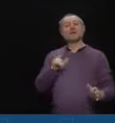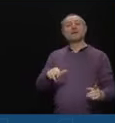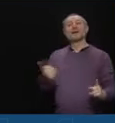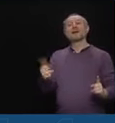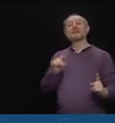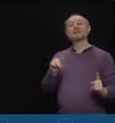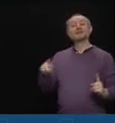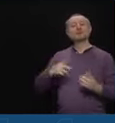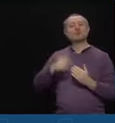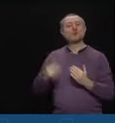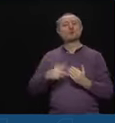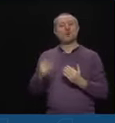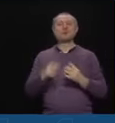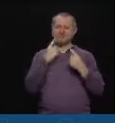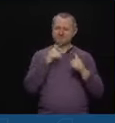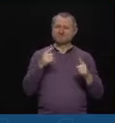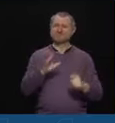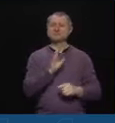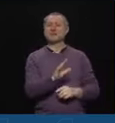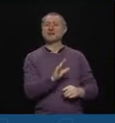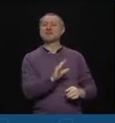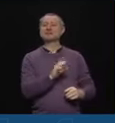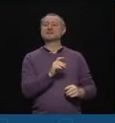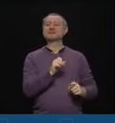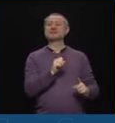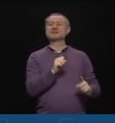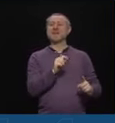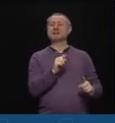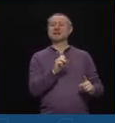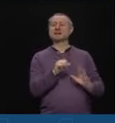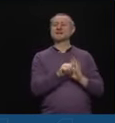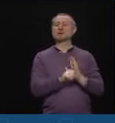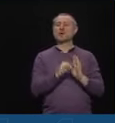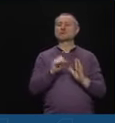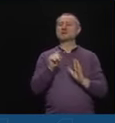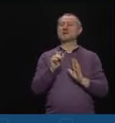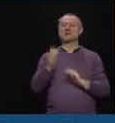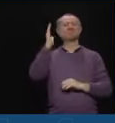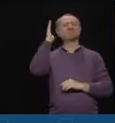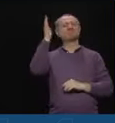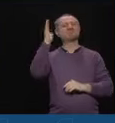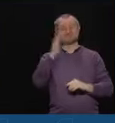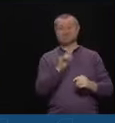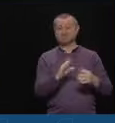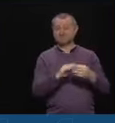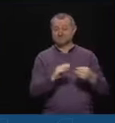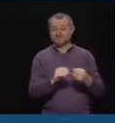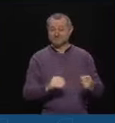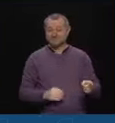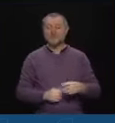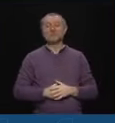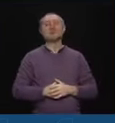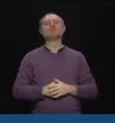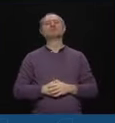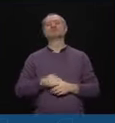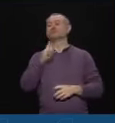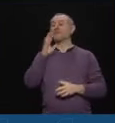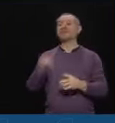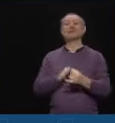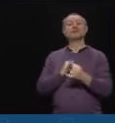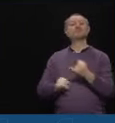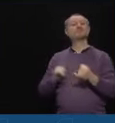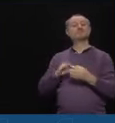your State of the State address. Lastly, I want to say, as the mayor of the city of Newburgh, and I'm